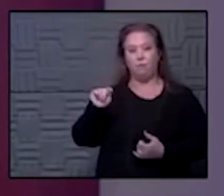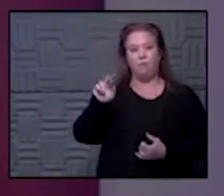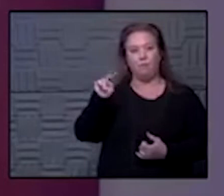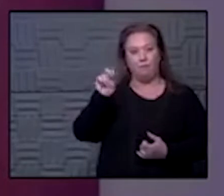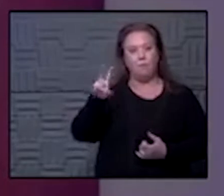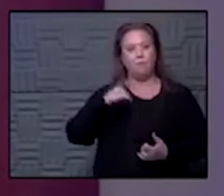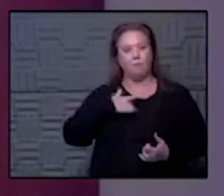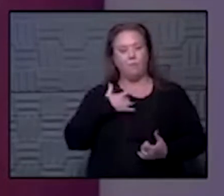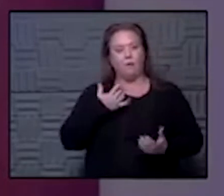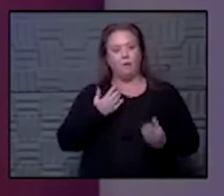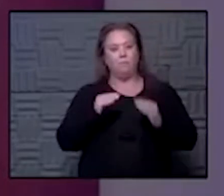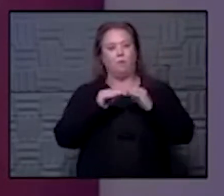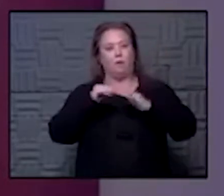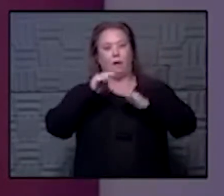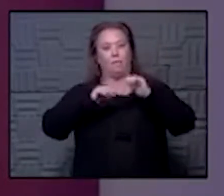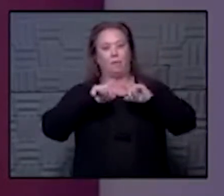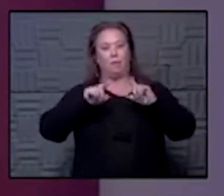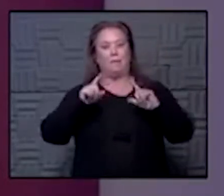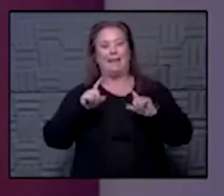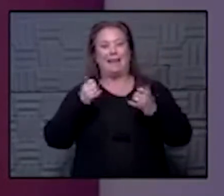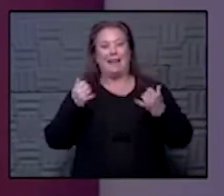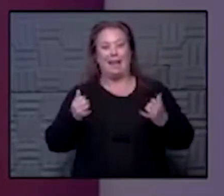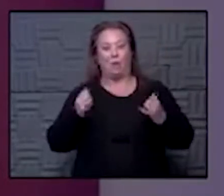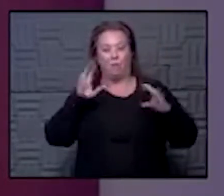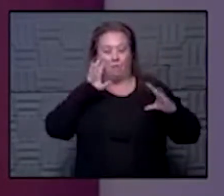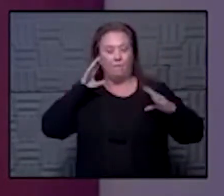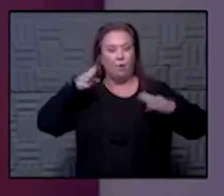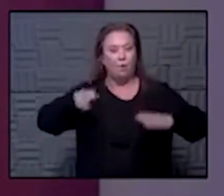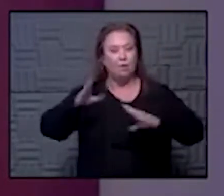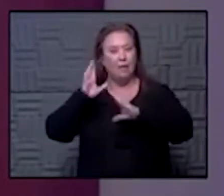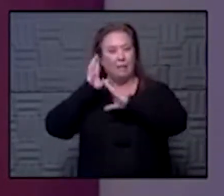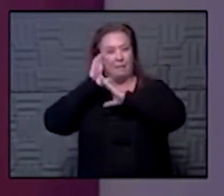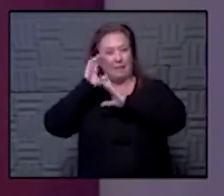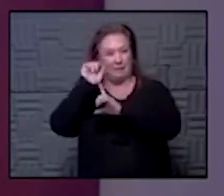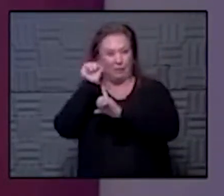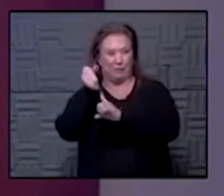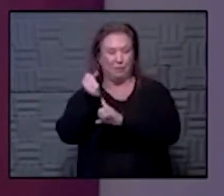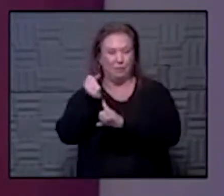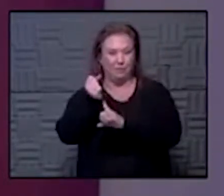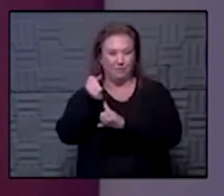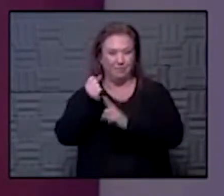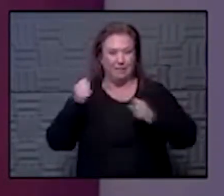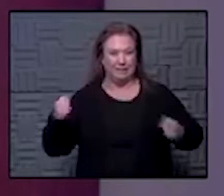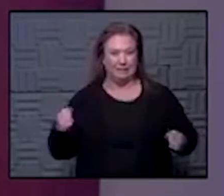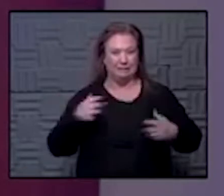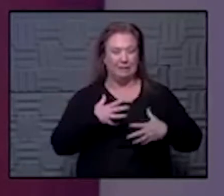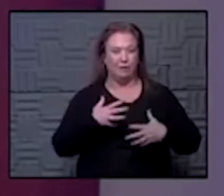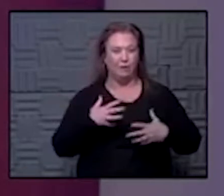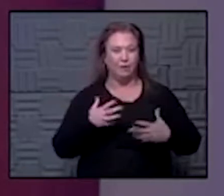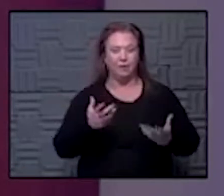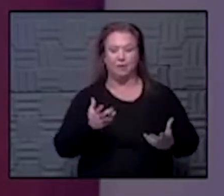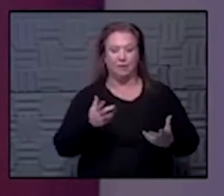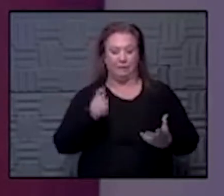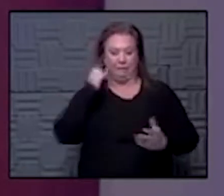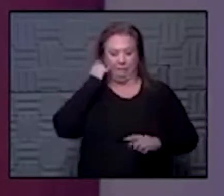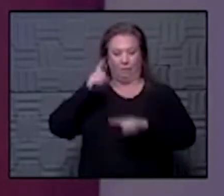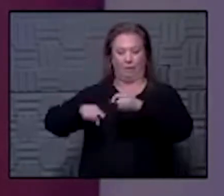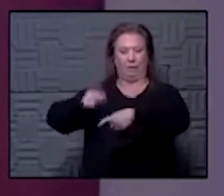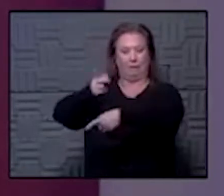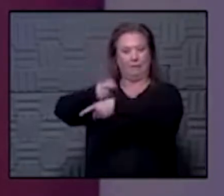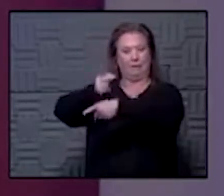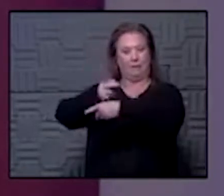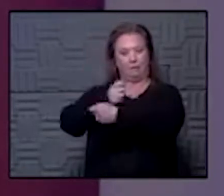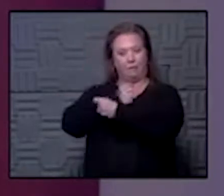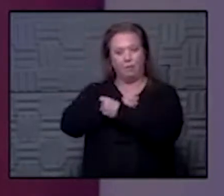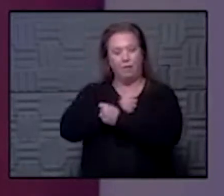about that, but now it's come down to beds, and that is scary, right? You can't take care of your loved ones and folks